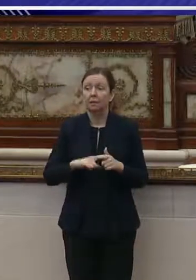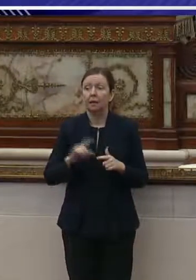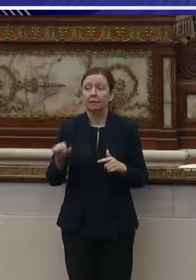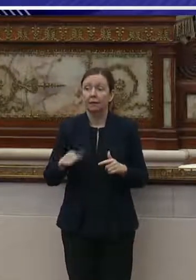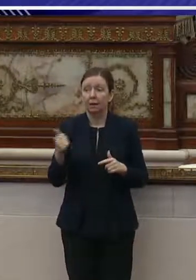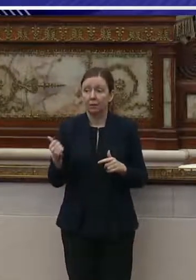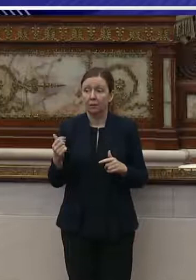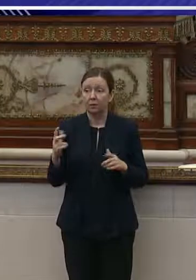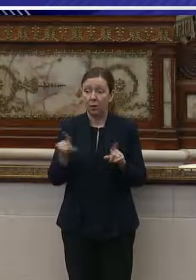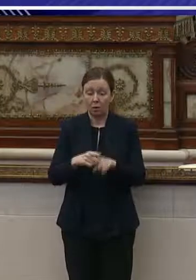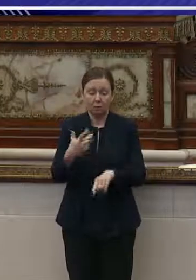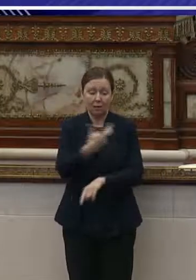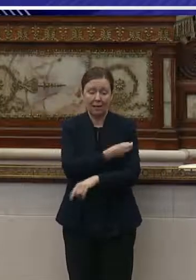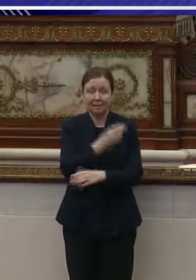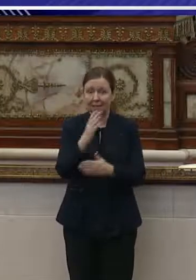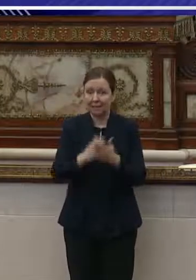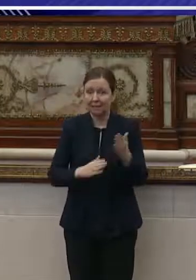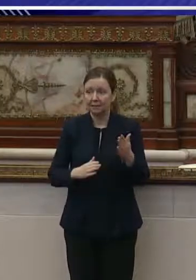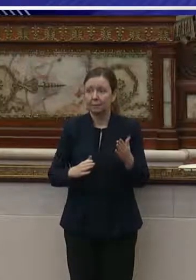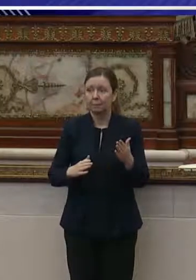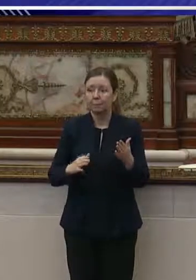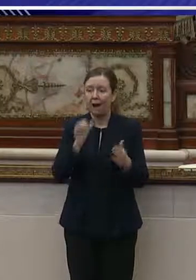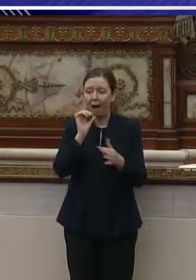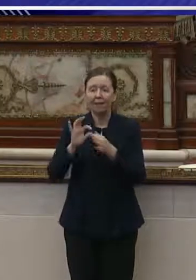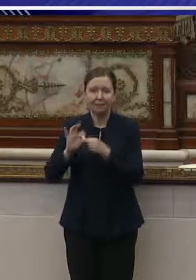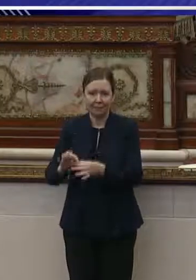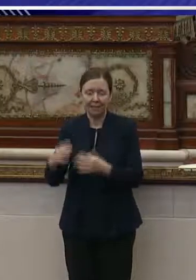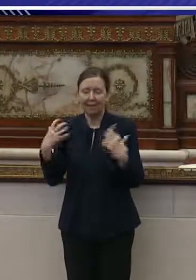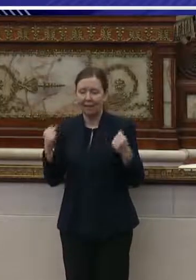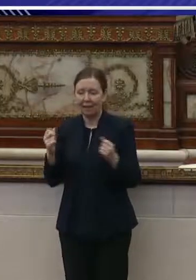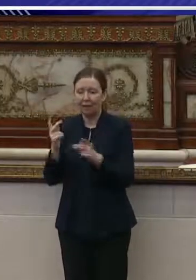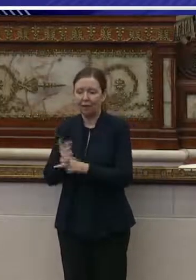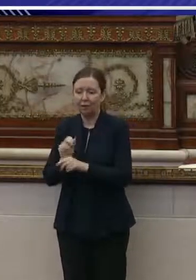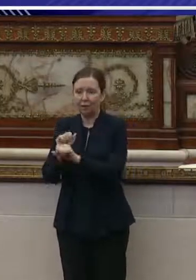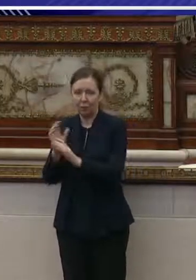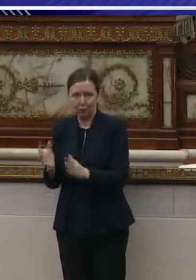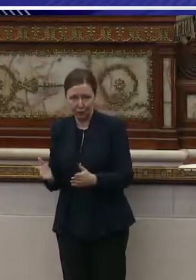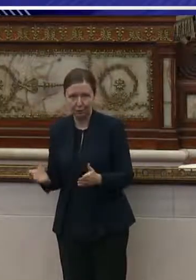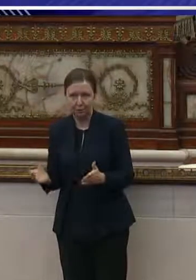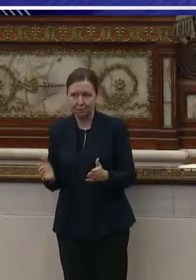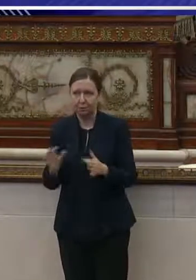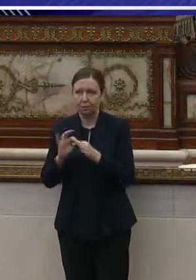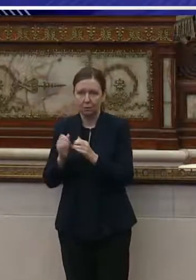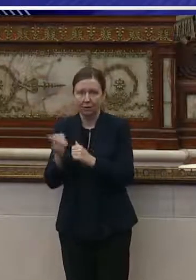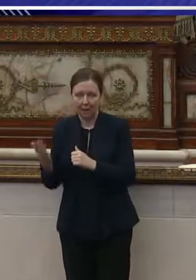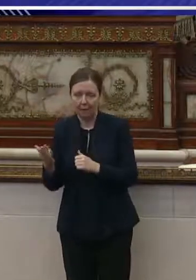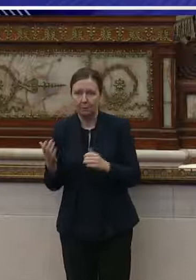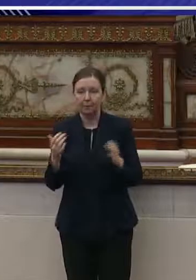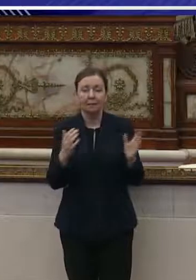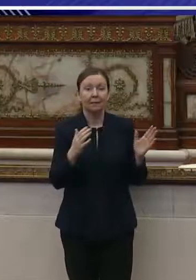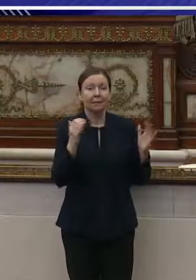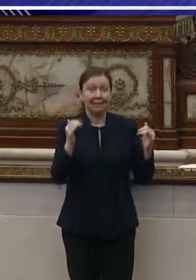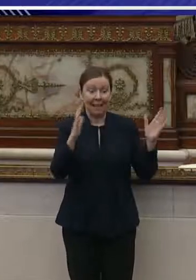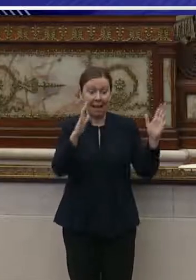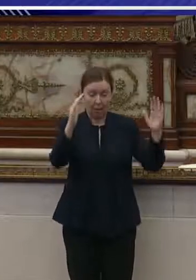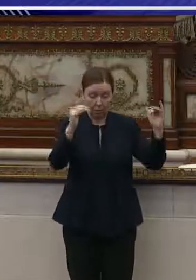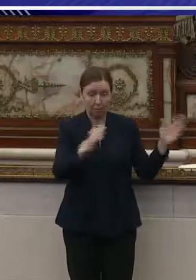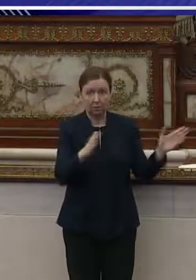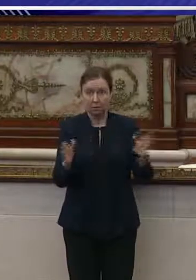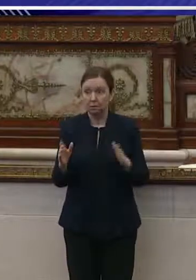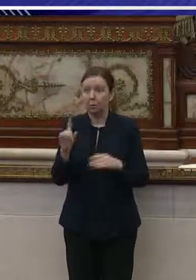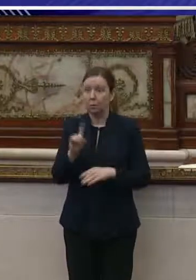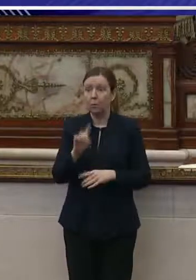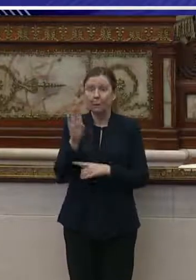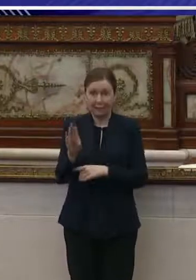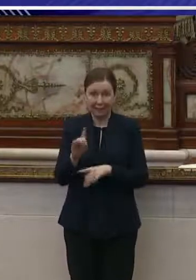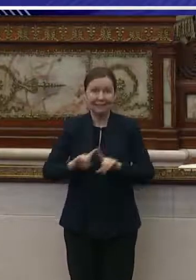They were also vaccinating some of the unaffiliated healthcare providers that were associated with them. We've now shifted to 1B, which is really